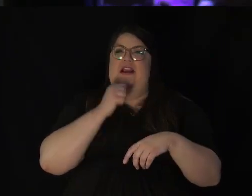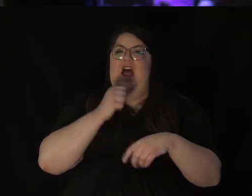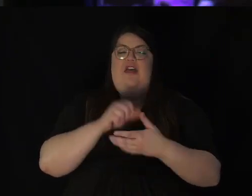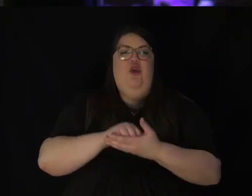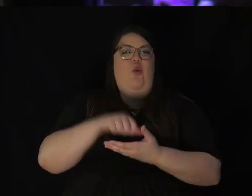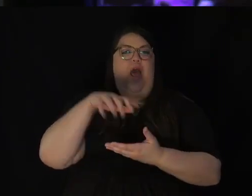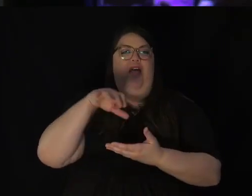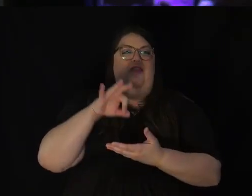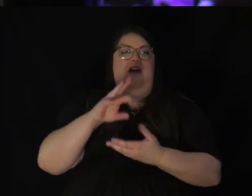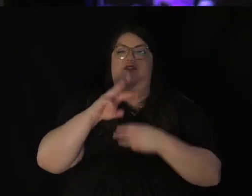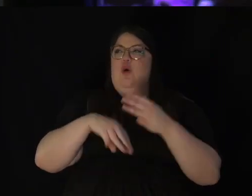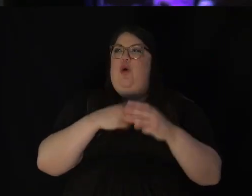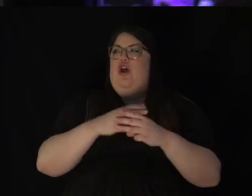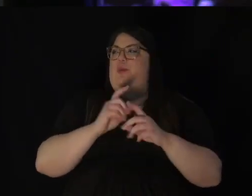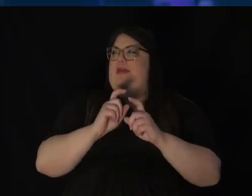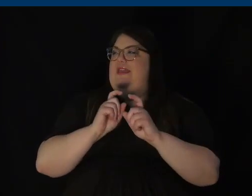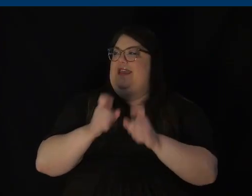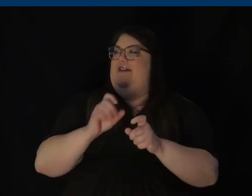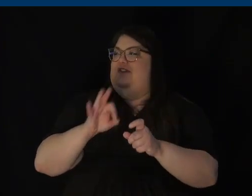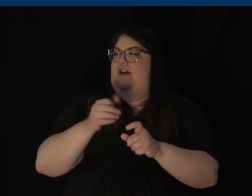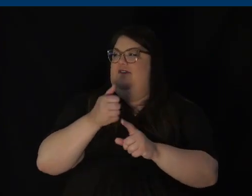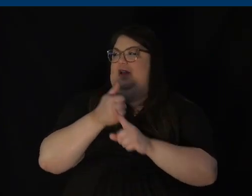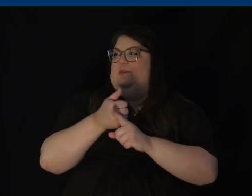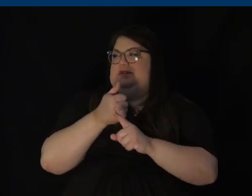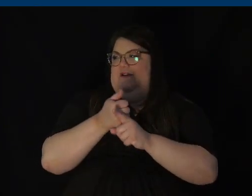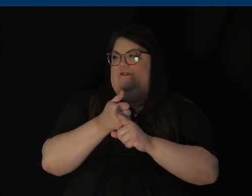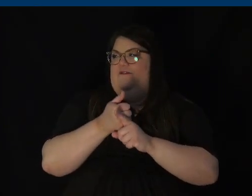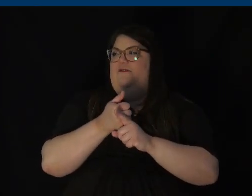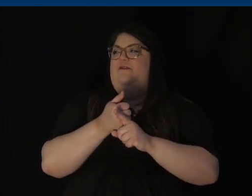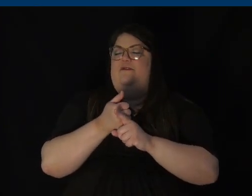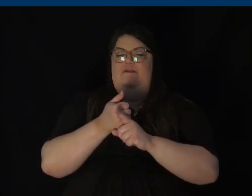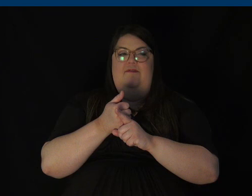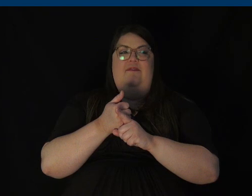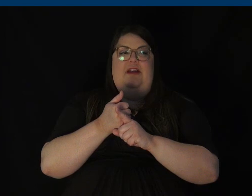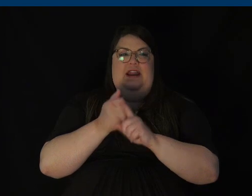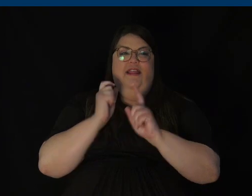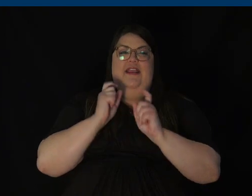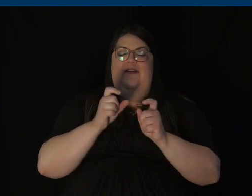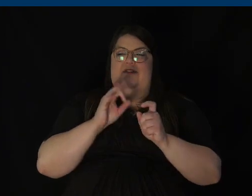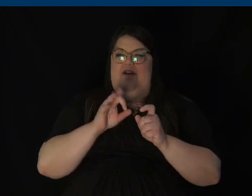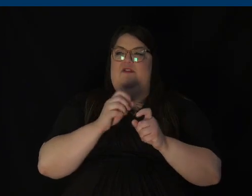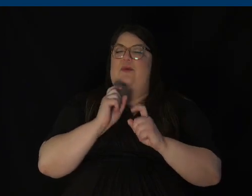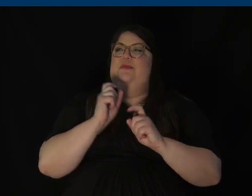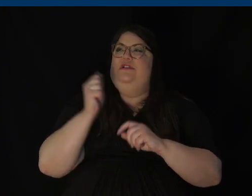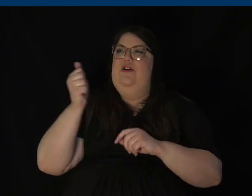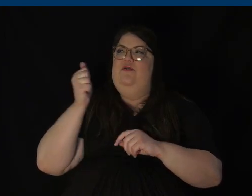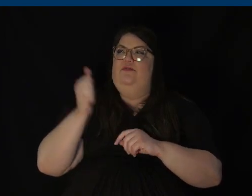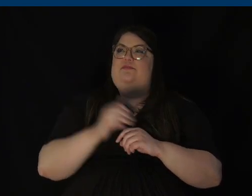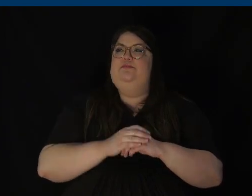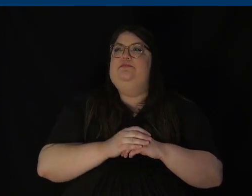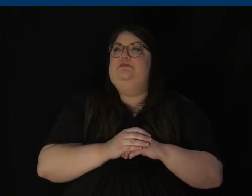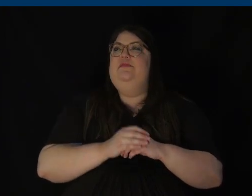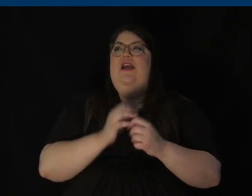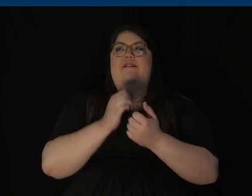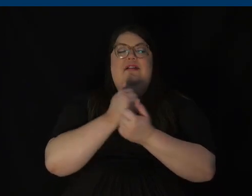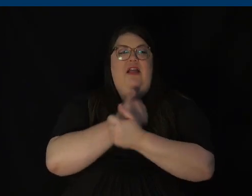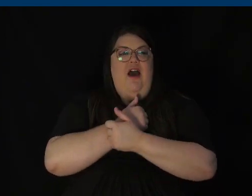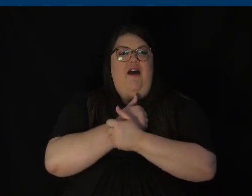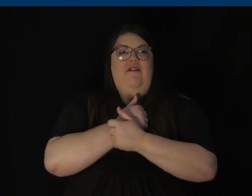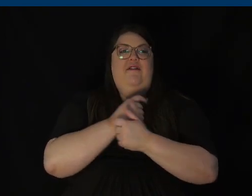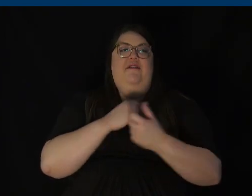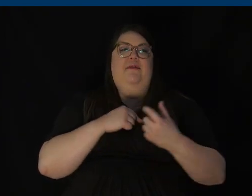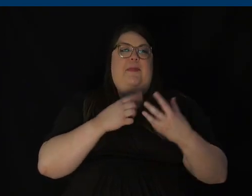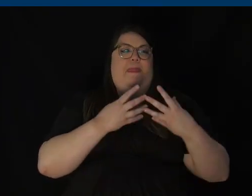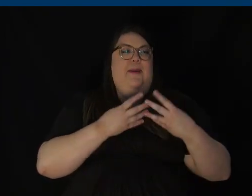the gifts of himself. He gave the gifts of himself, gifts of love and compassion